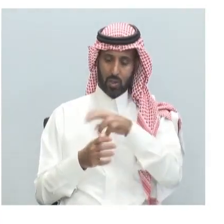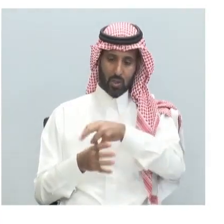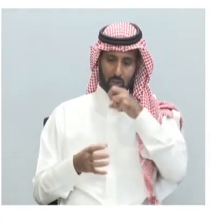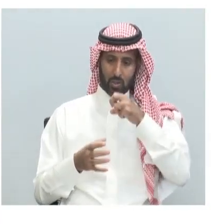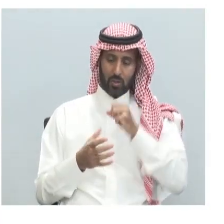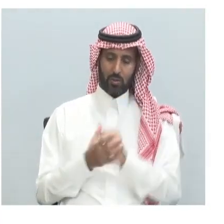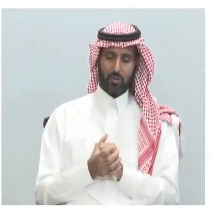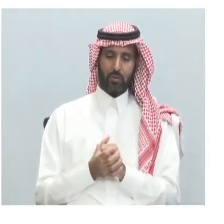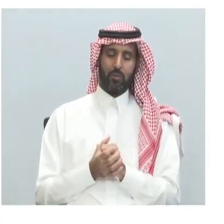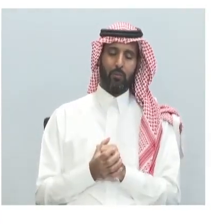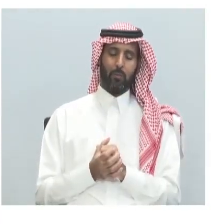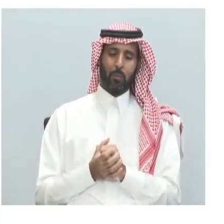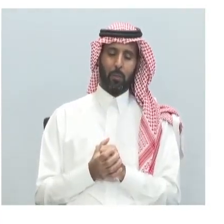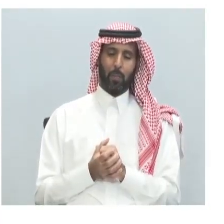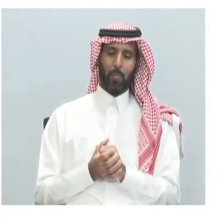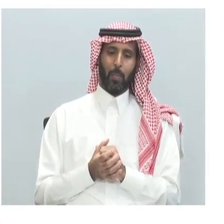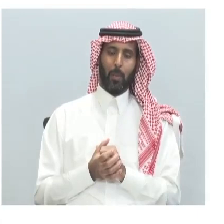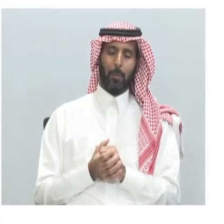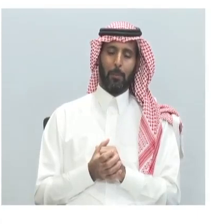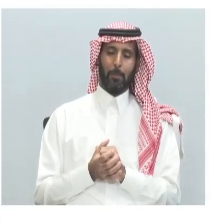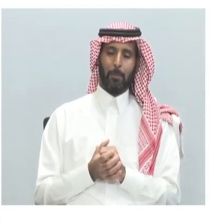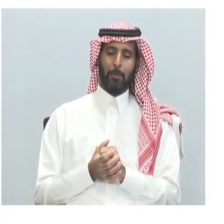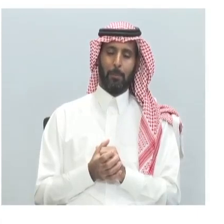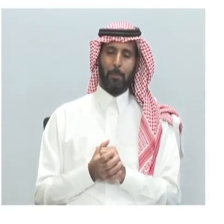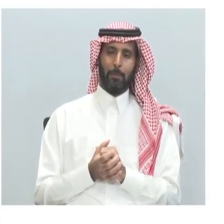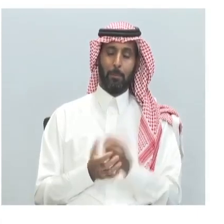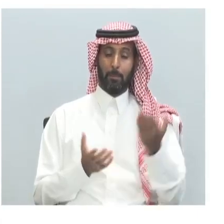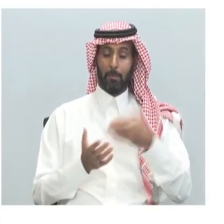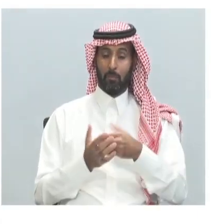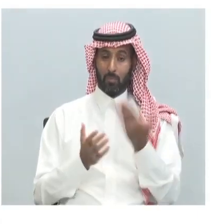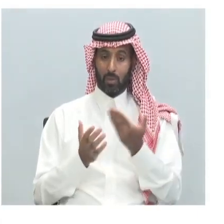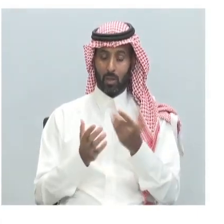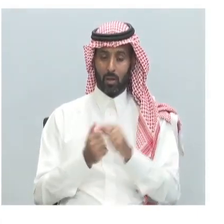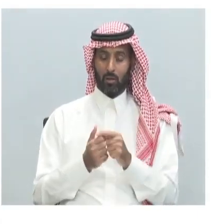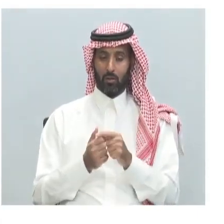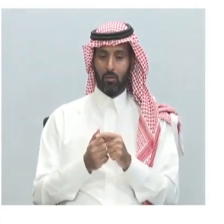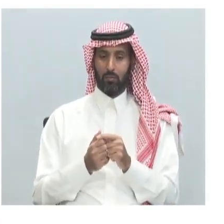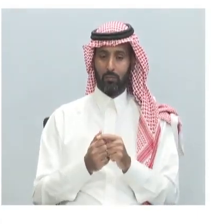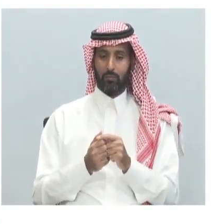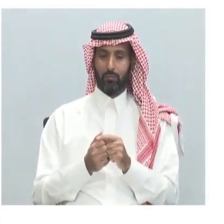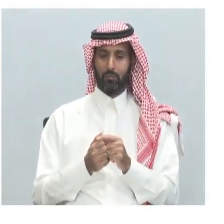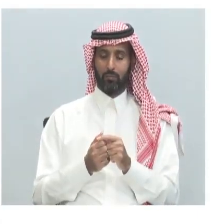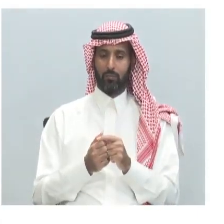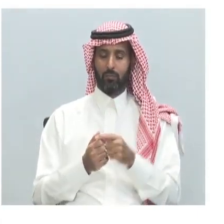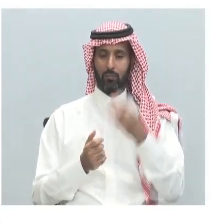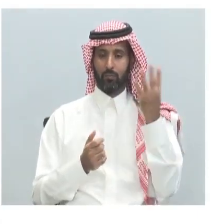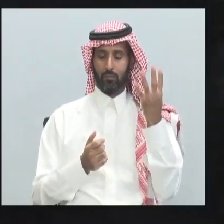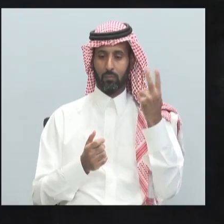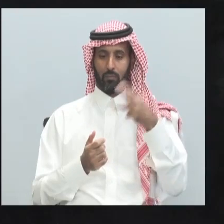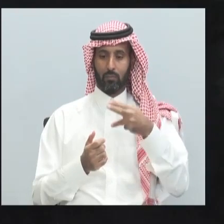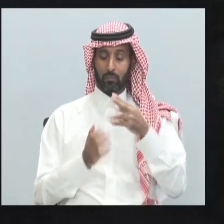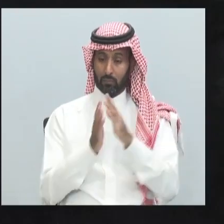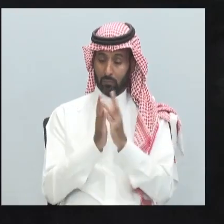catch strong. Excellent. Now, let's start our lesson on page 24. Now, open your